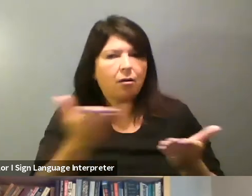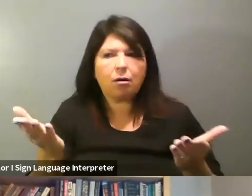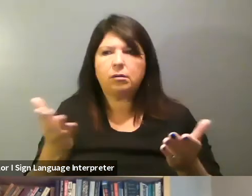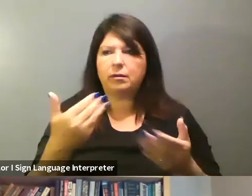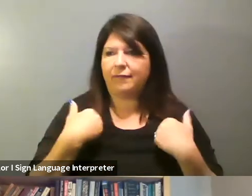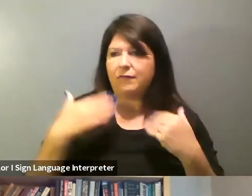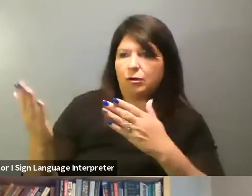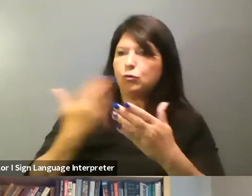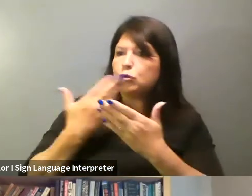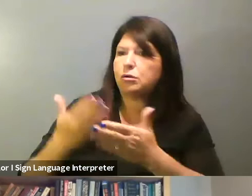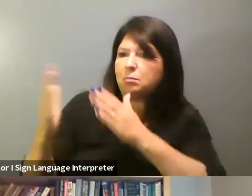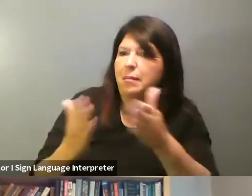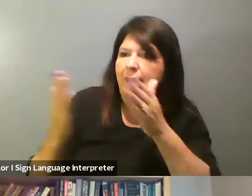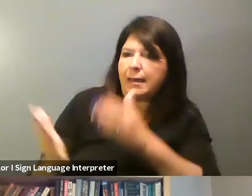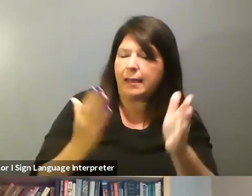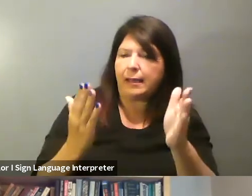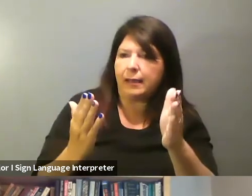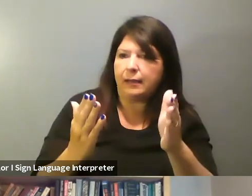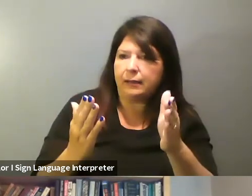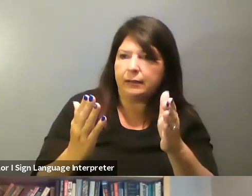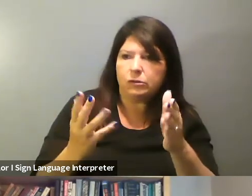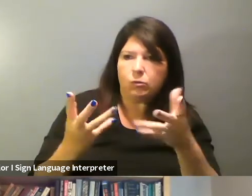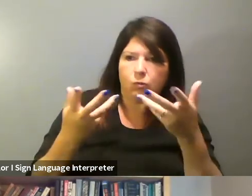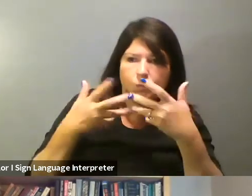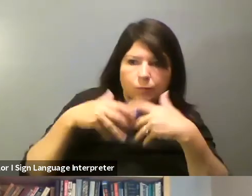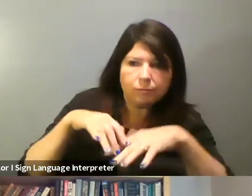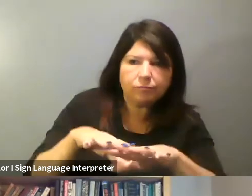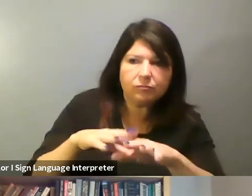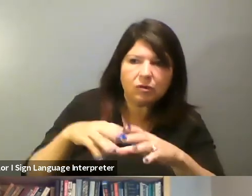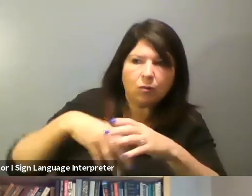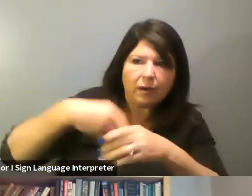the struggle to alleviate those kinds of problems,